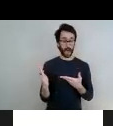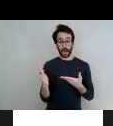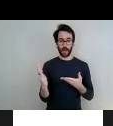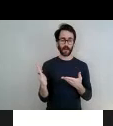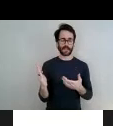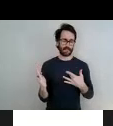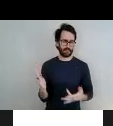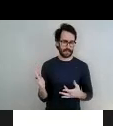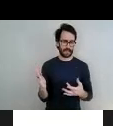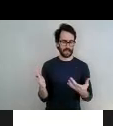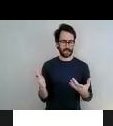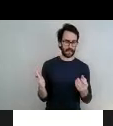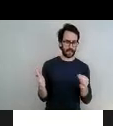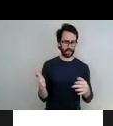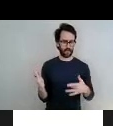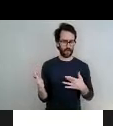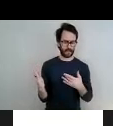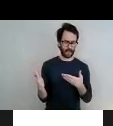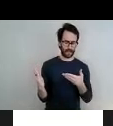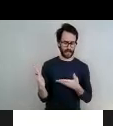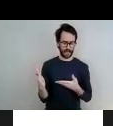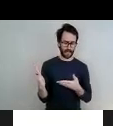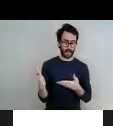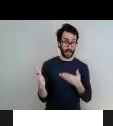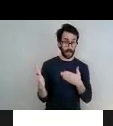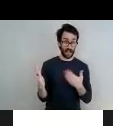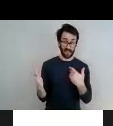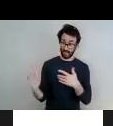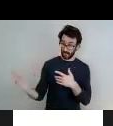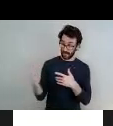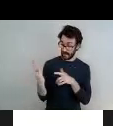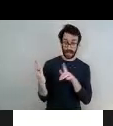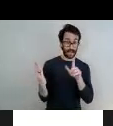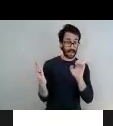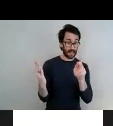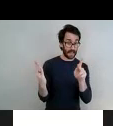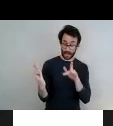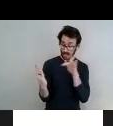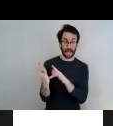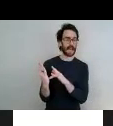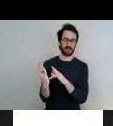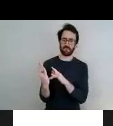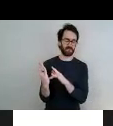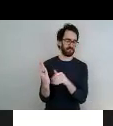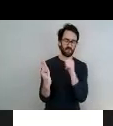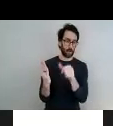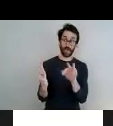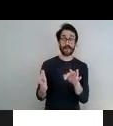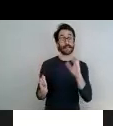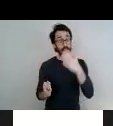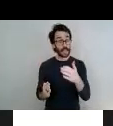by is never click on a link. Whether even if it looks legitimate, don't click on a